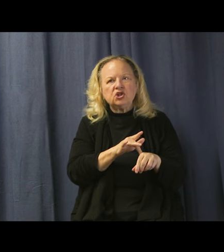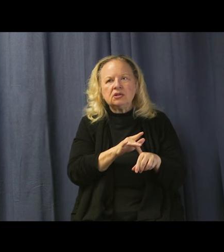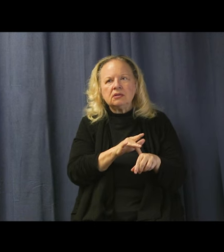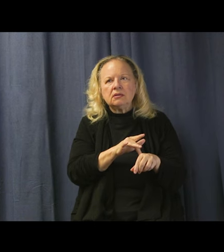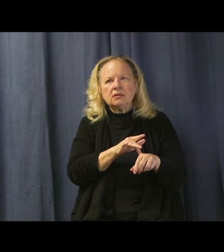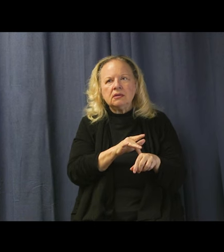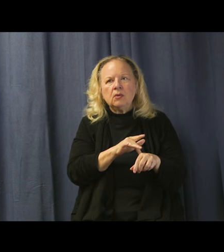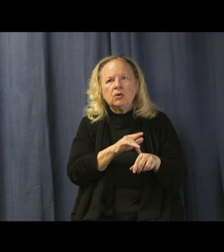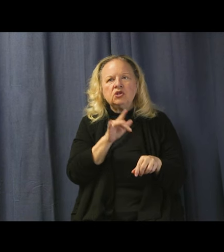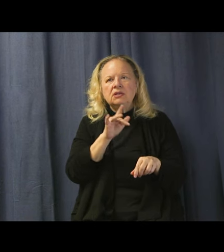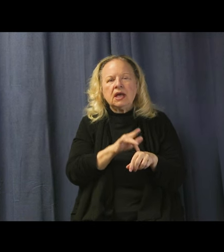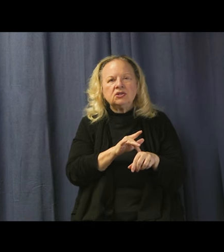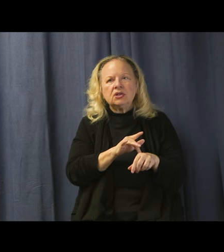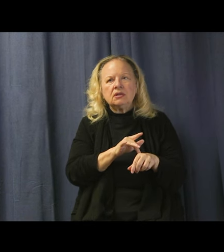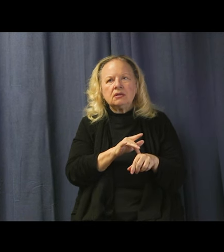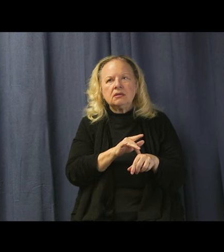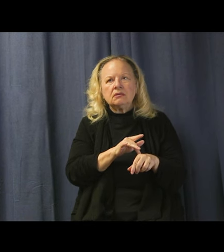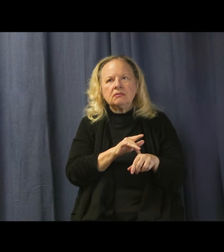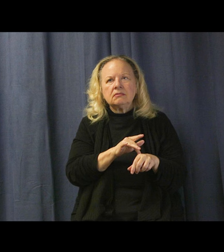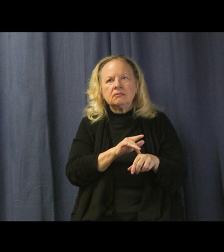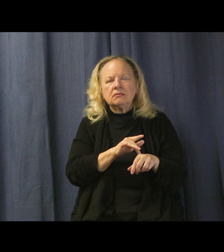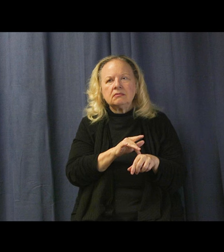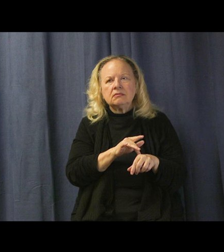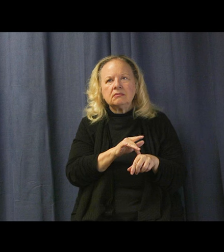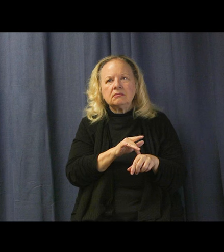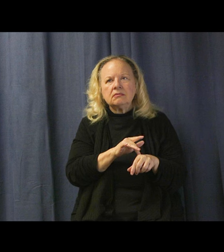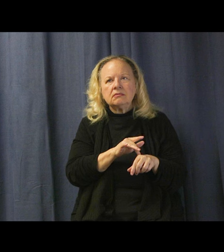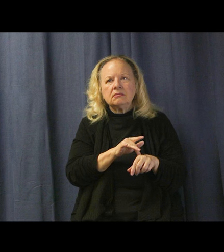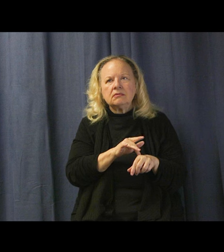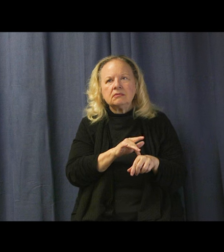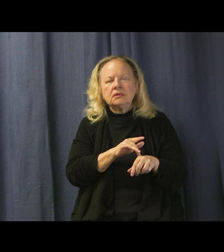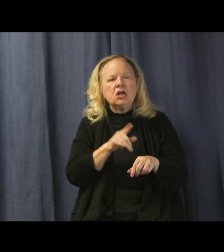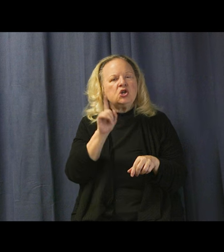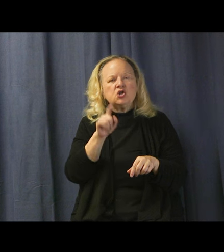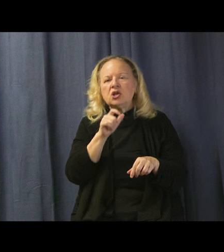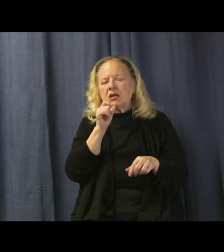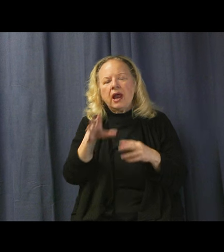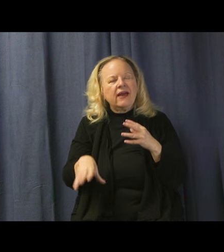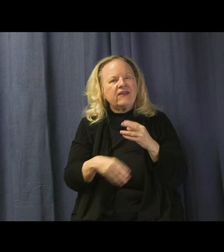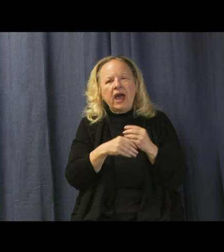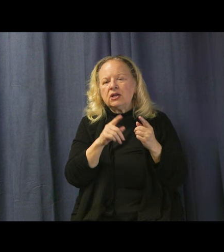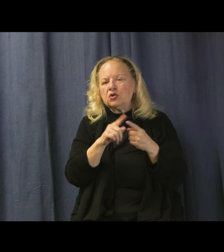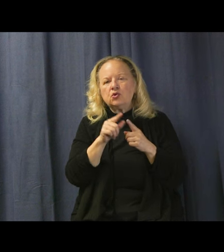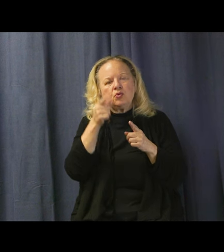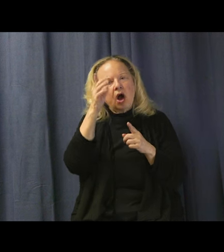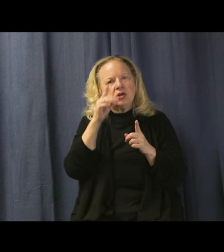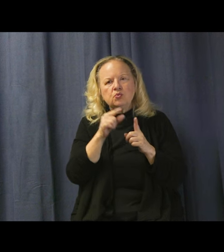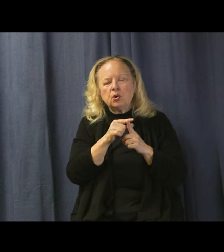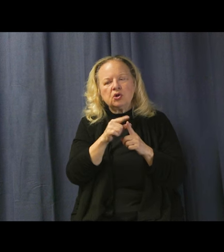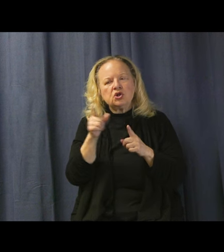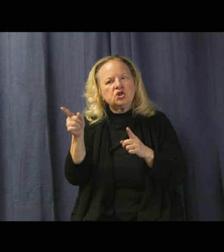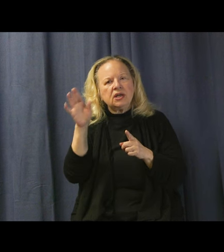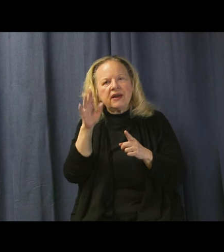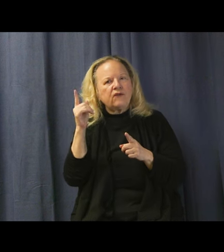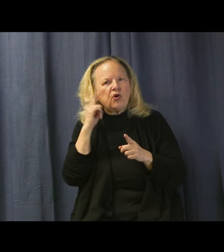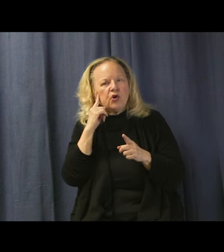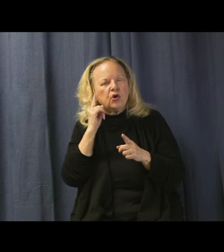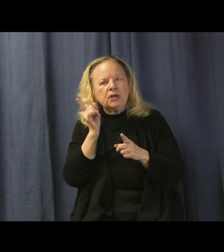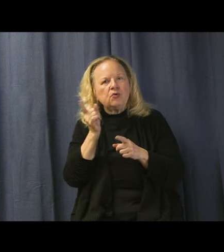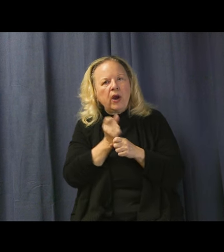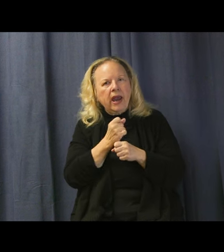why when she touched it, she says, "You're lying to me." He shouldn't have added to the word of God because she had never heard it. She wasn't even